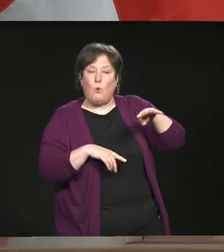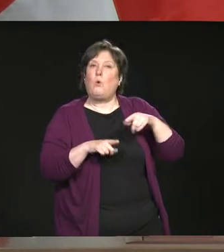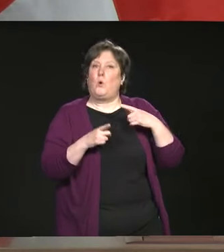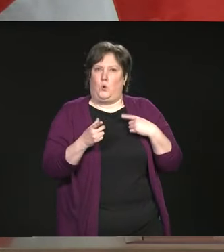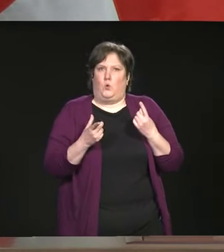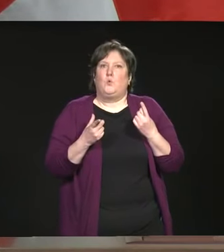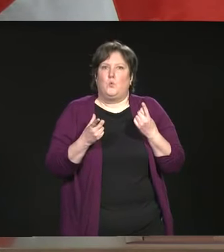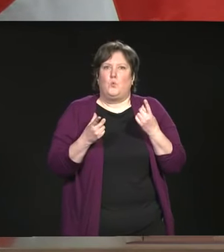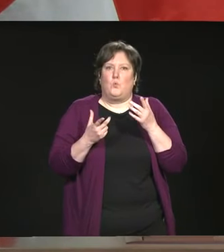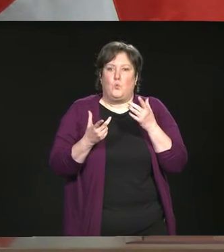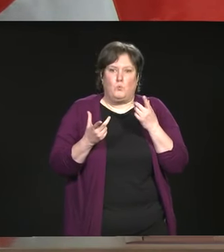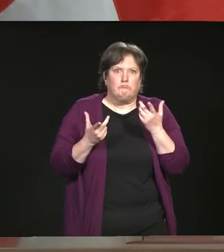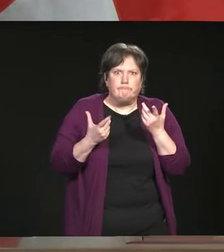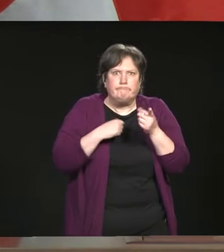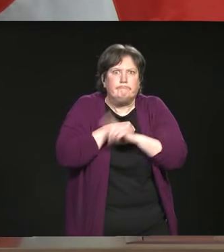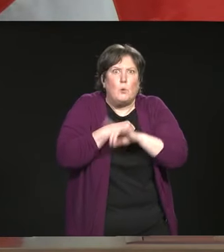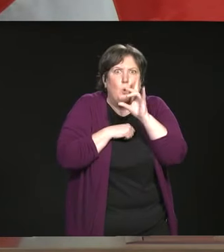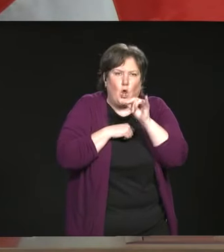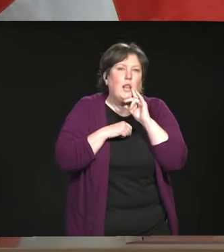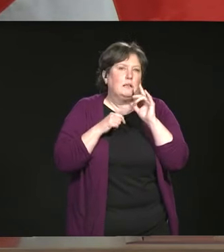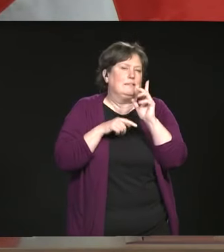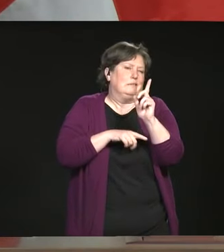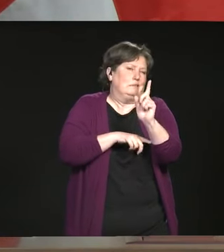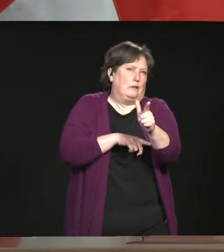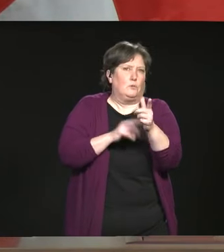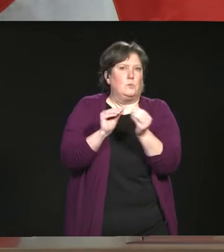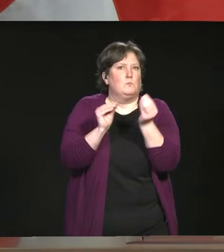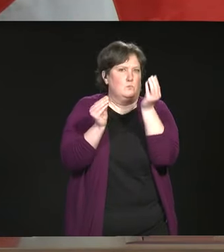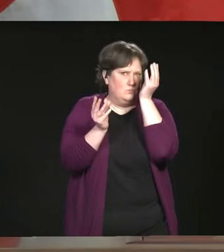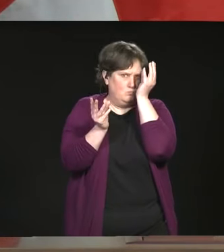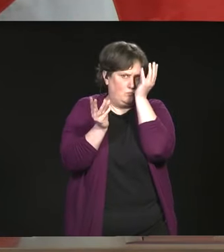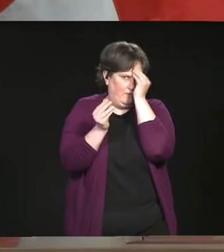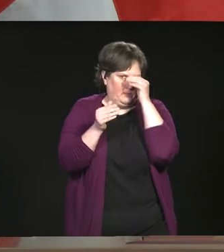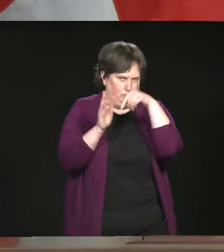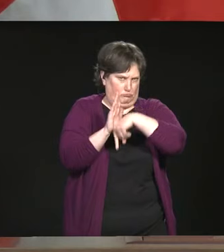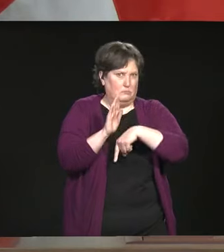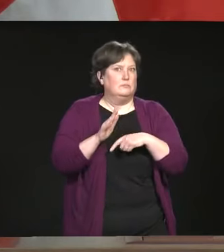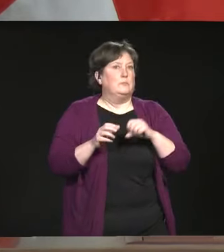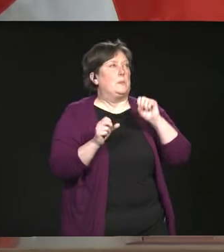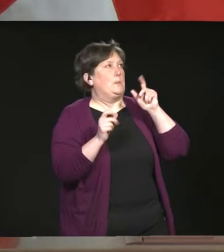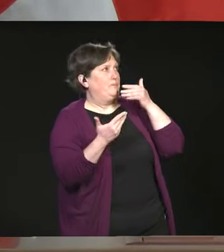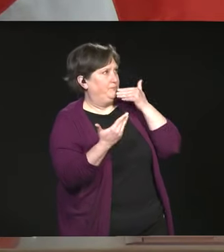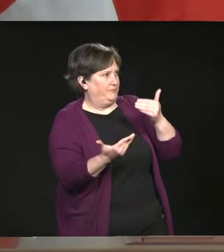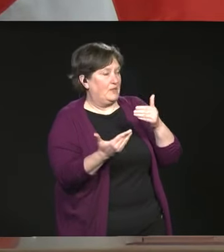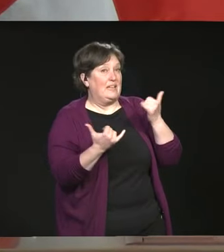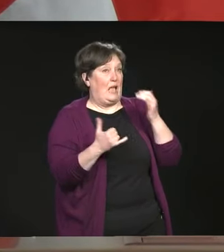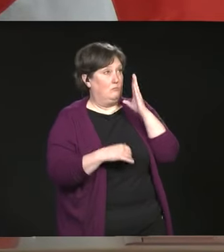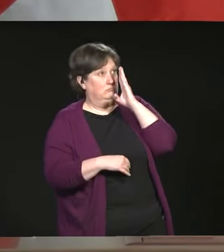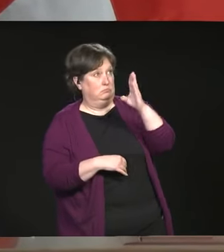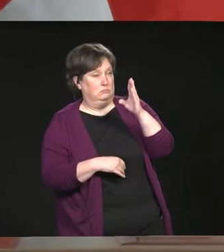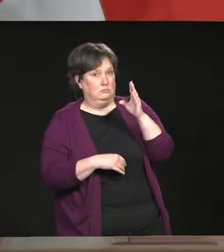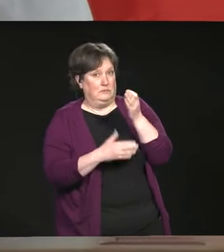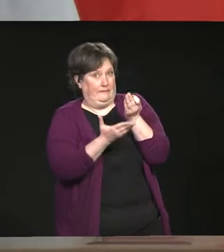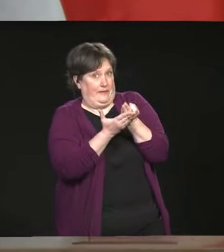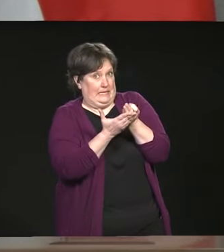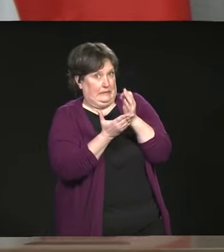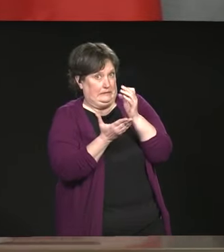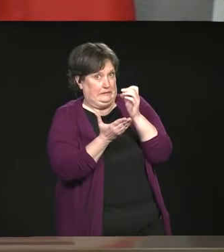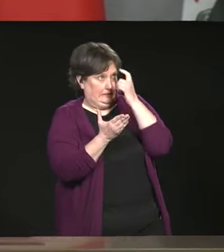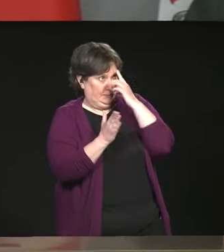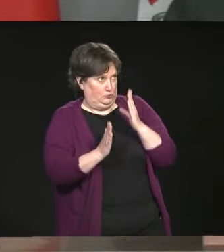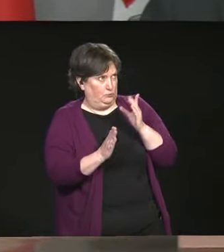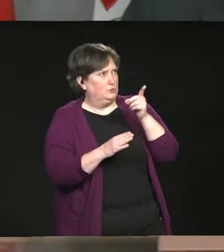today. Okay, thank you. And my question is actually for Bill Morneau. I want to talk about the bill, yesterday's bill.